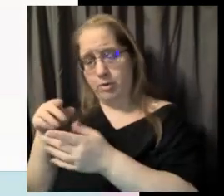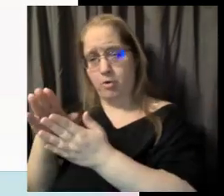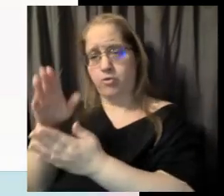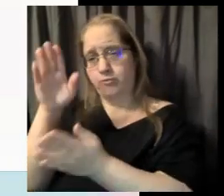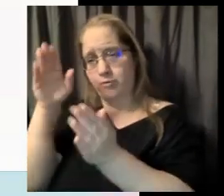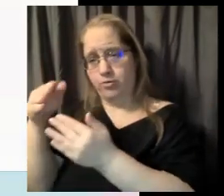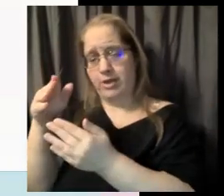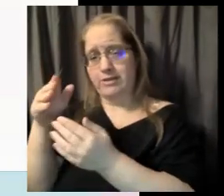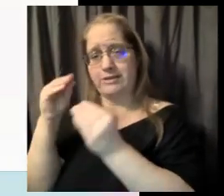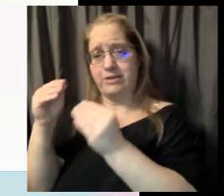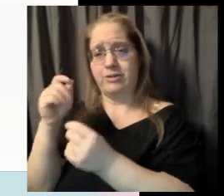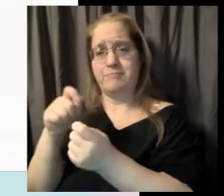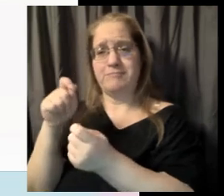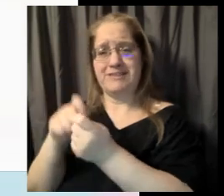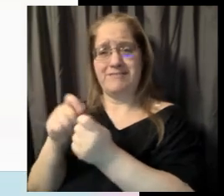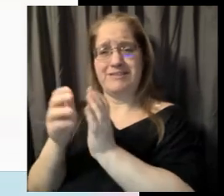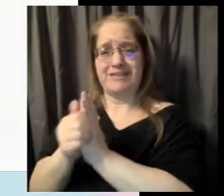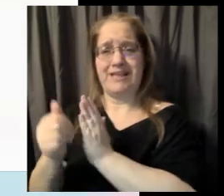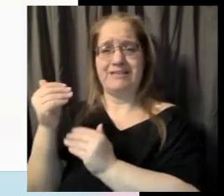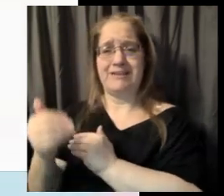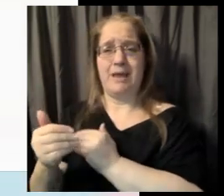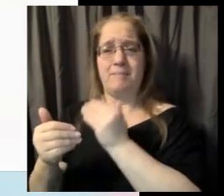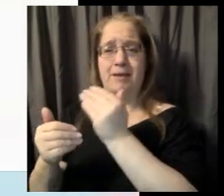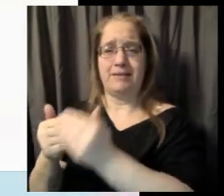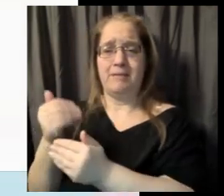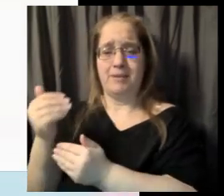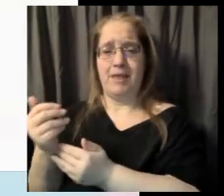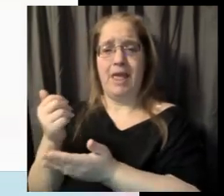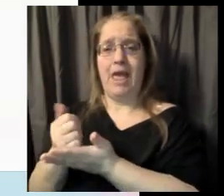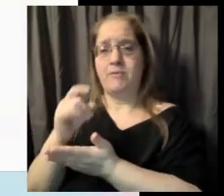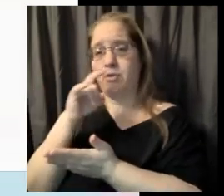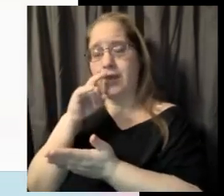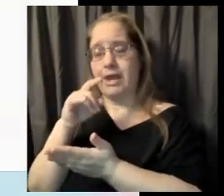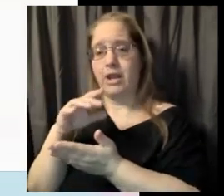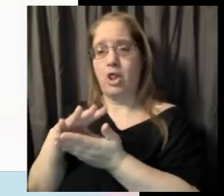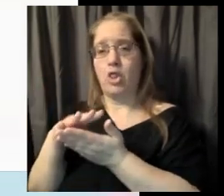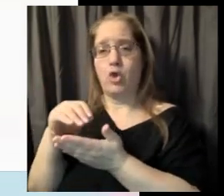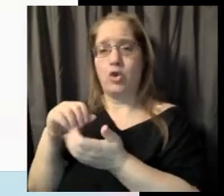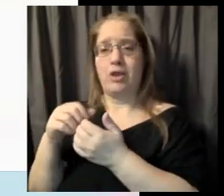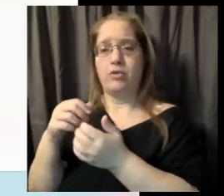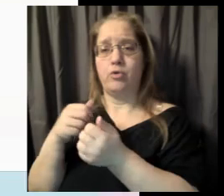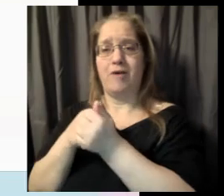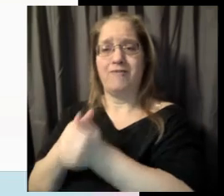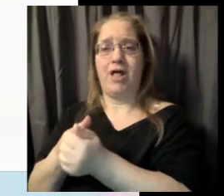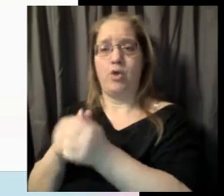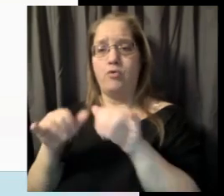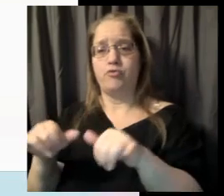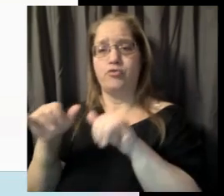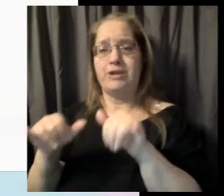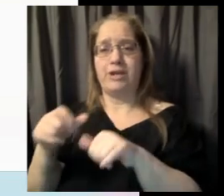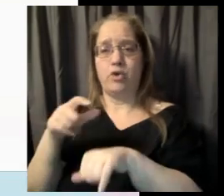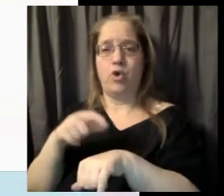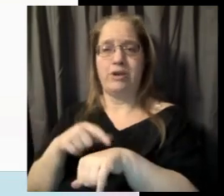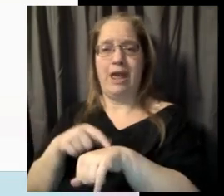skills step by step, such as helping your child learn how to follow a routine or manage their time.